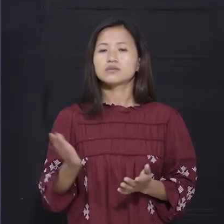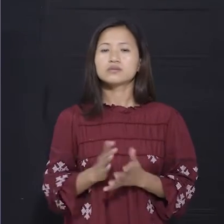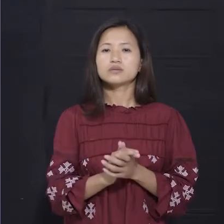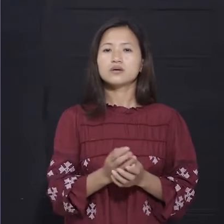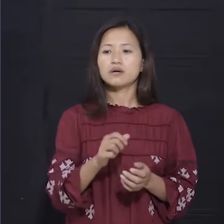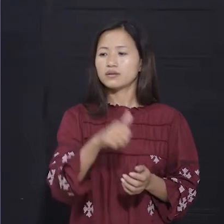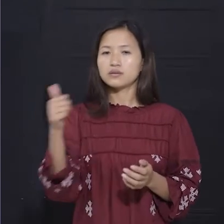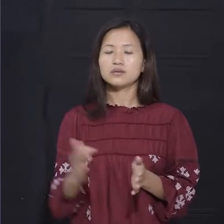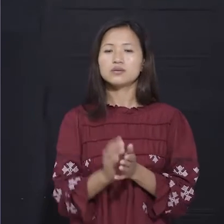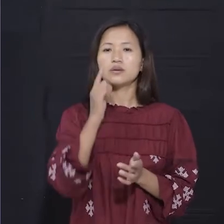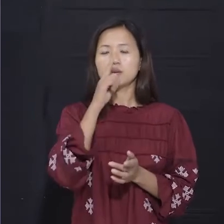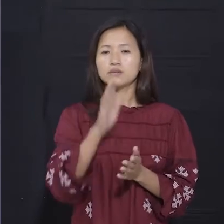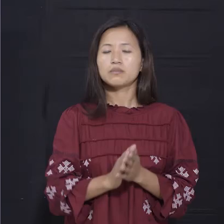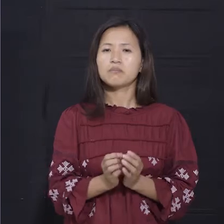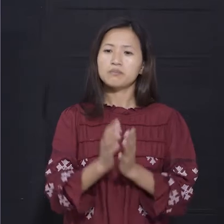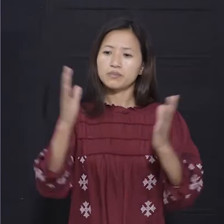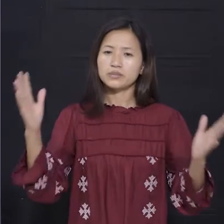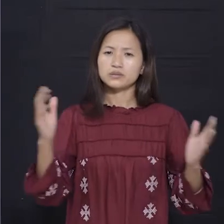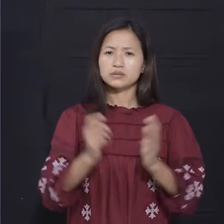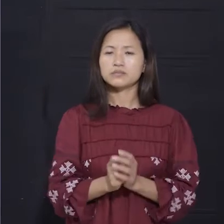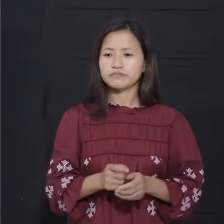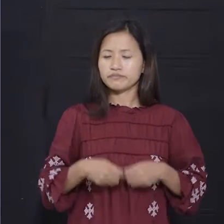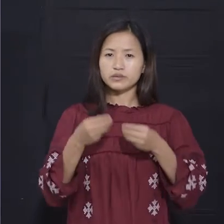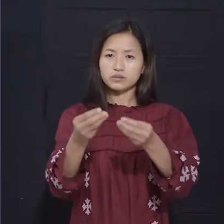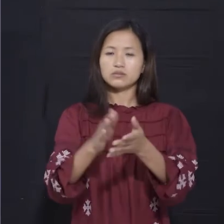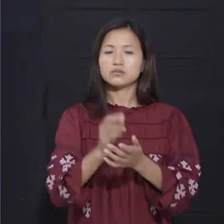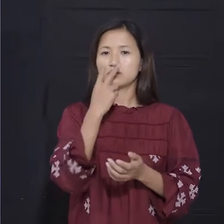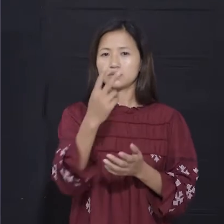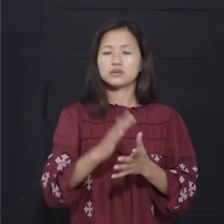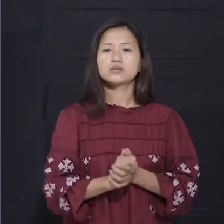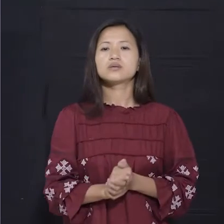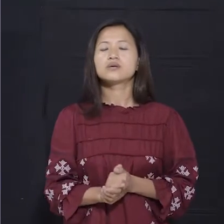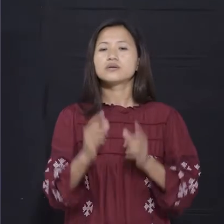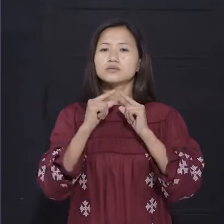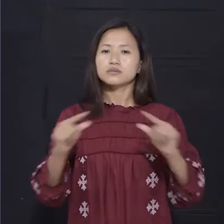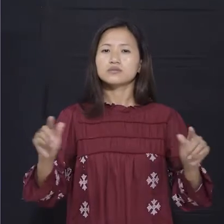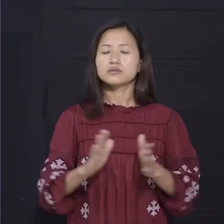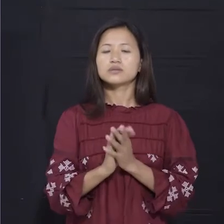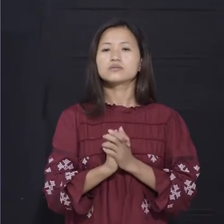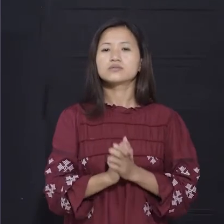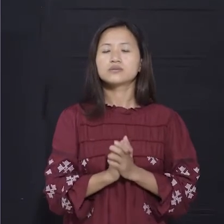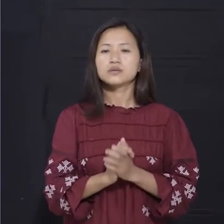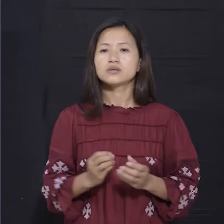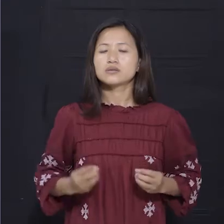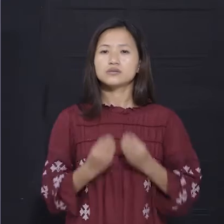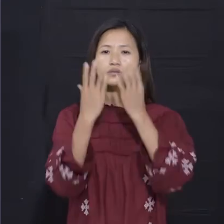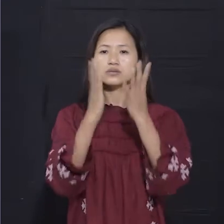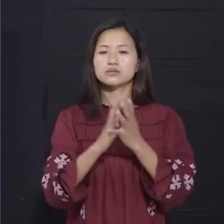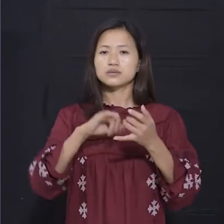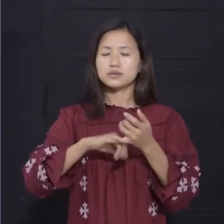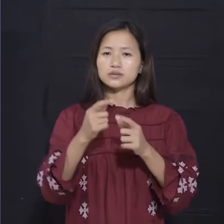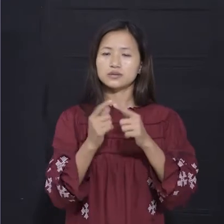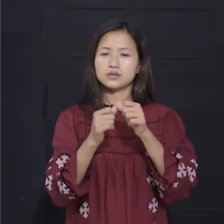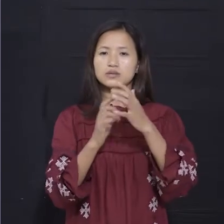women in the society did not have much privilege like the princes, yet the princes had a great privilege and they also enjoyed their status.